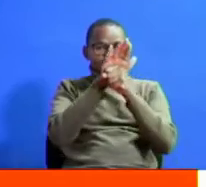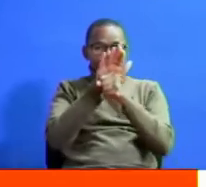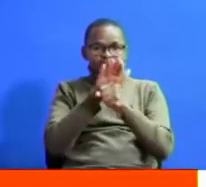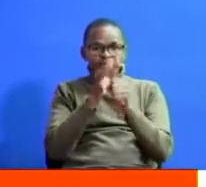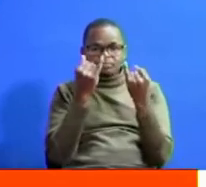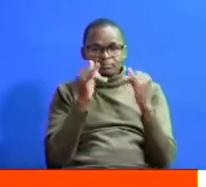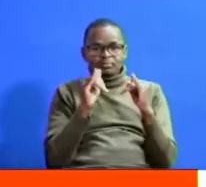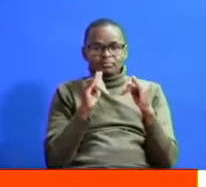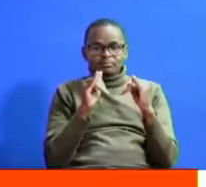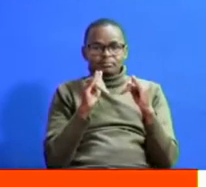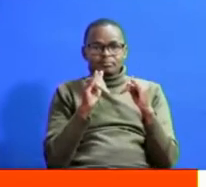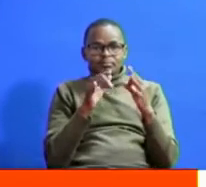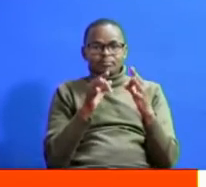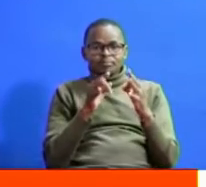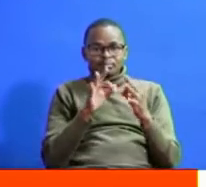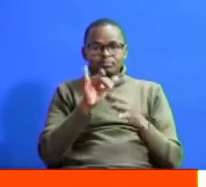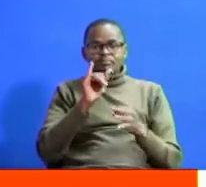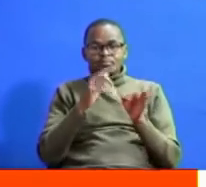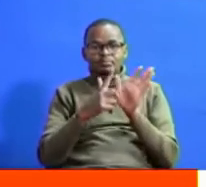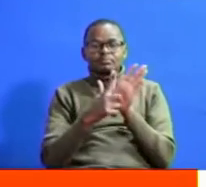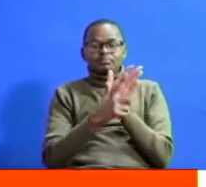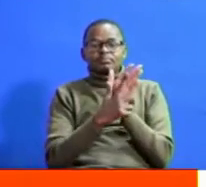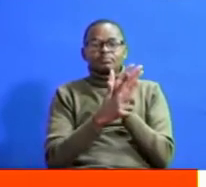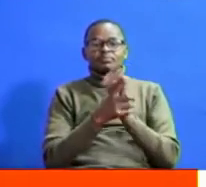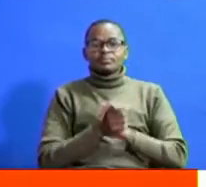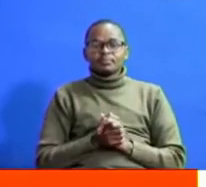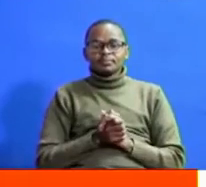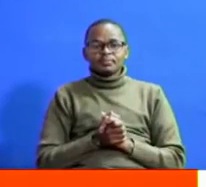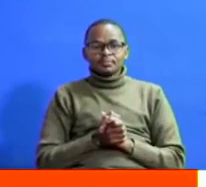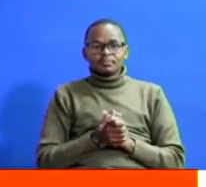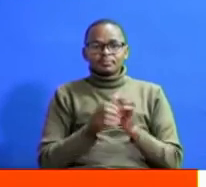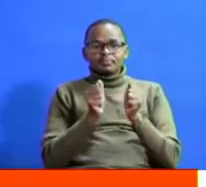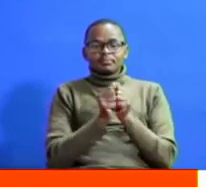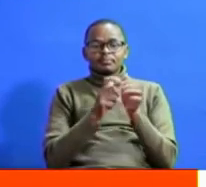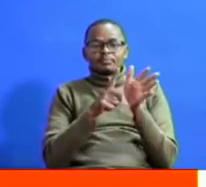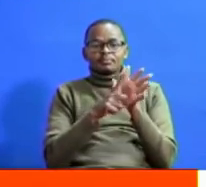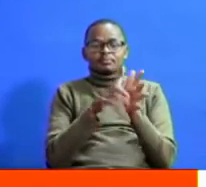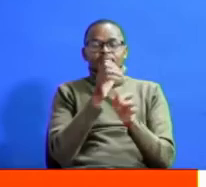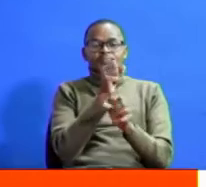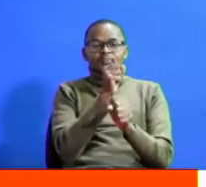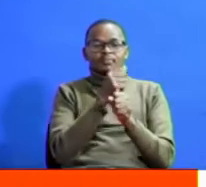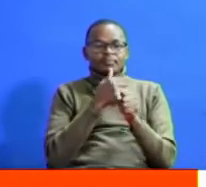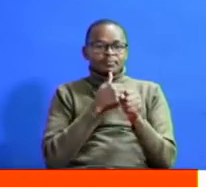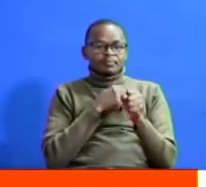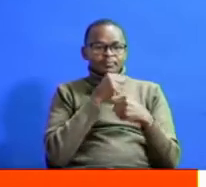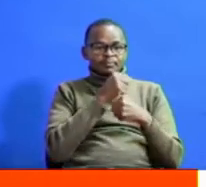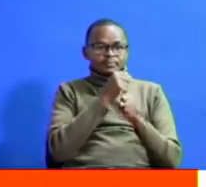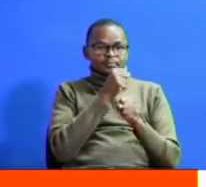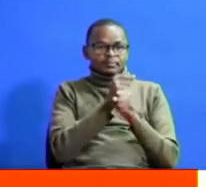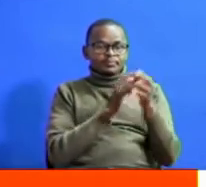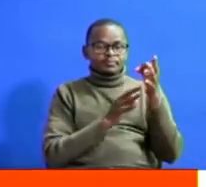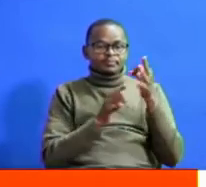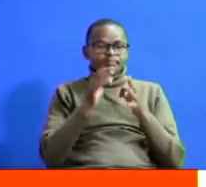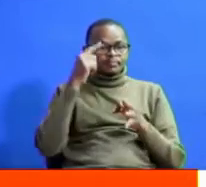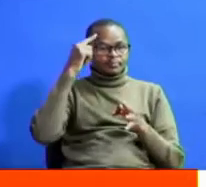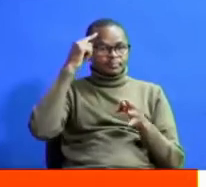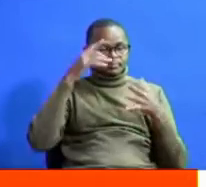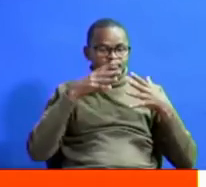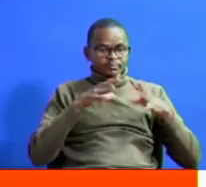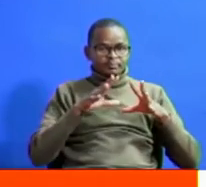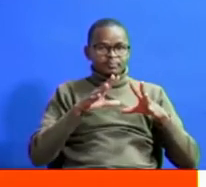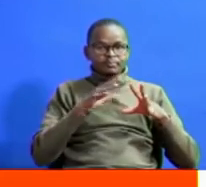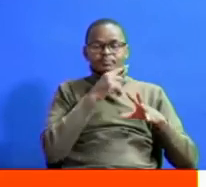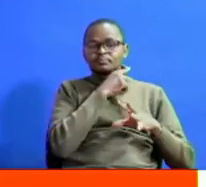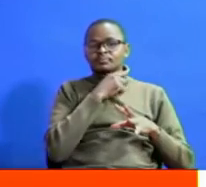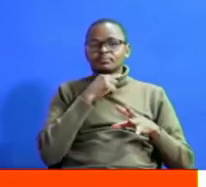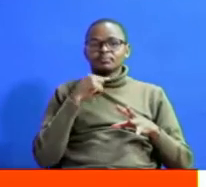now be held accountable by law. With the Law Society of Kenya still hard at work seeking justice for victims of